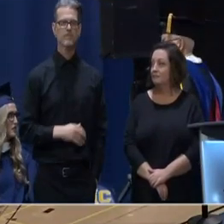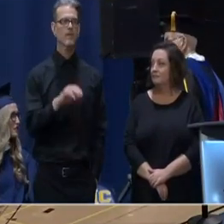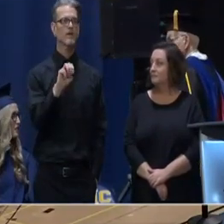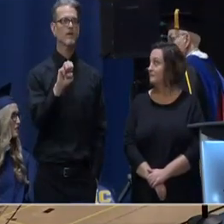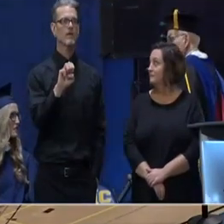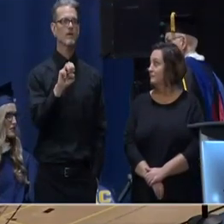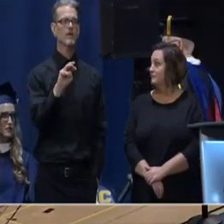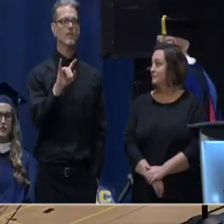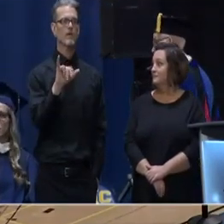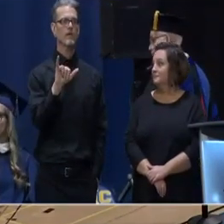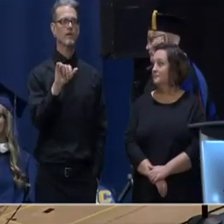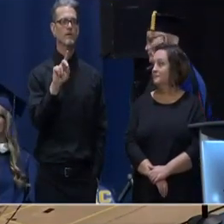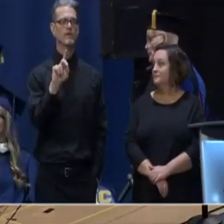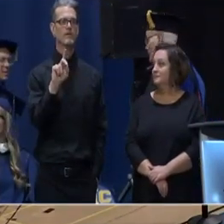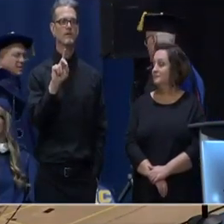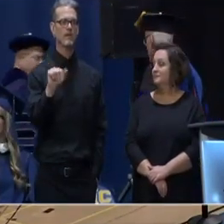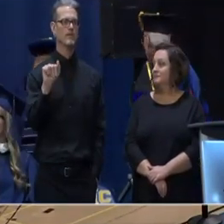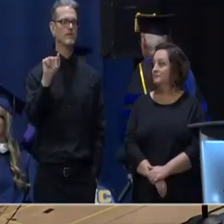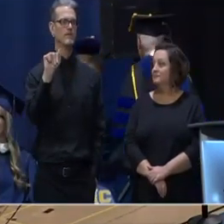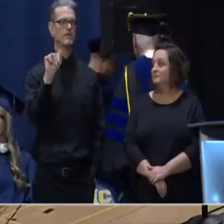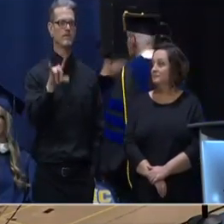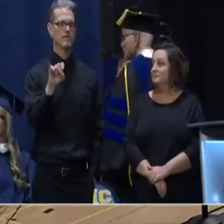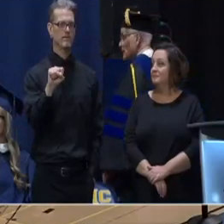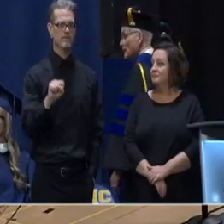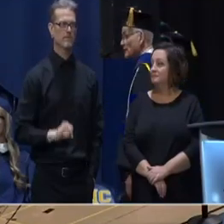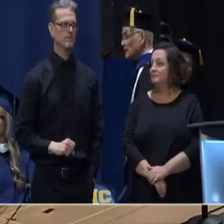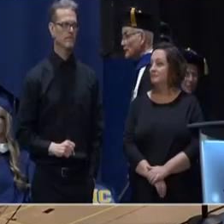Emily Davis.